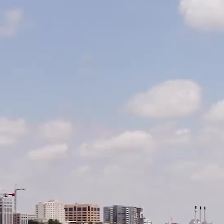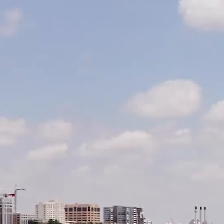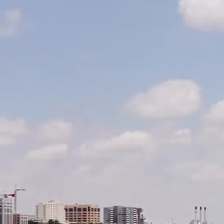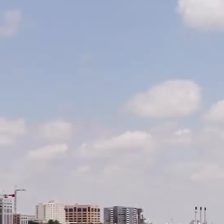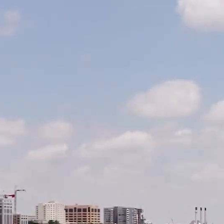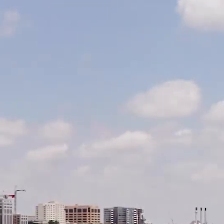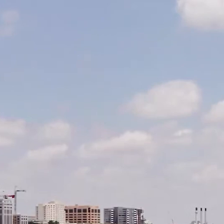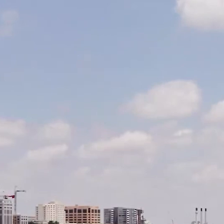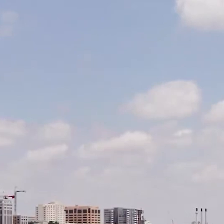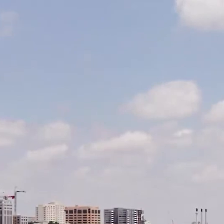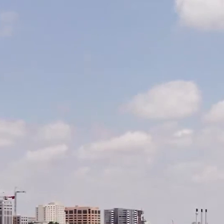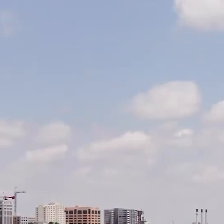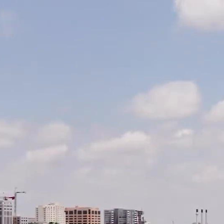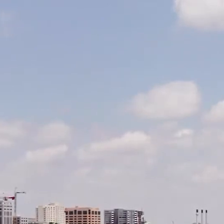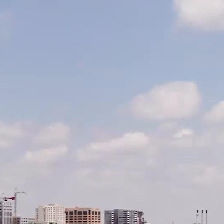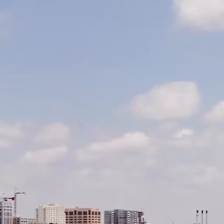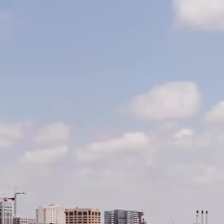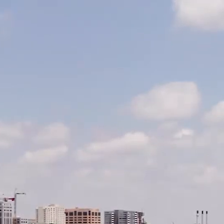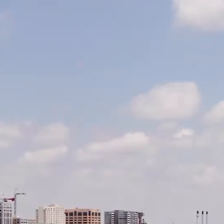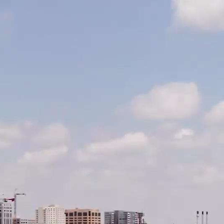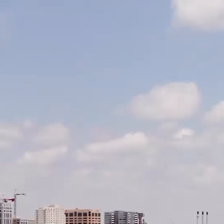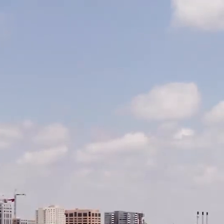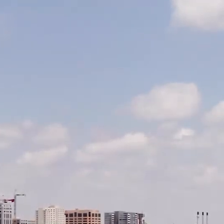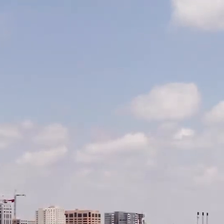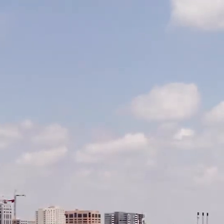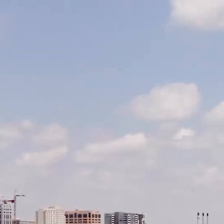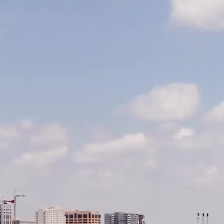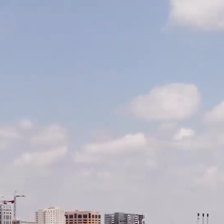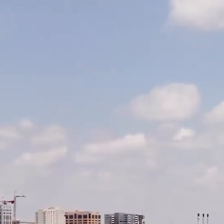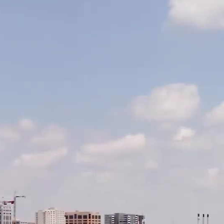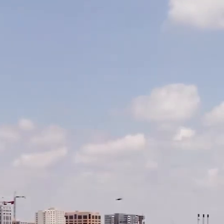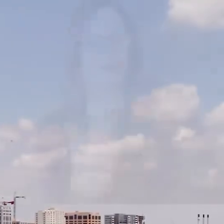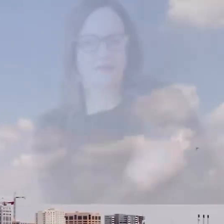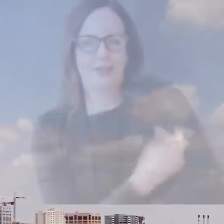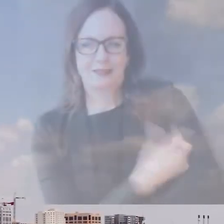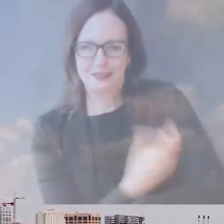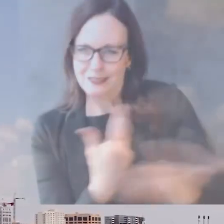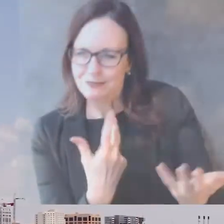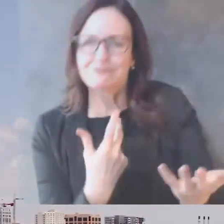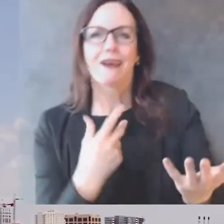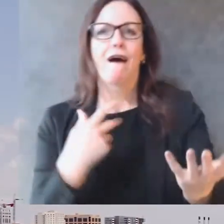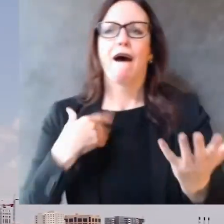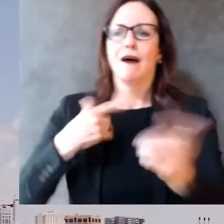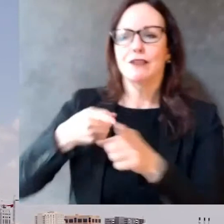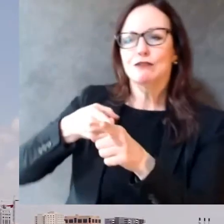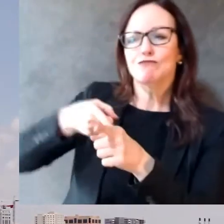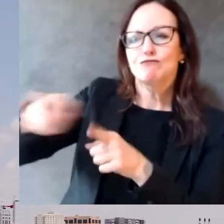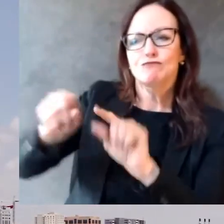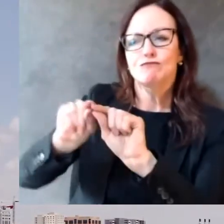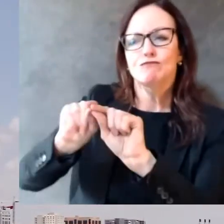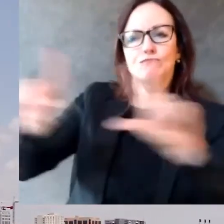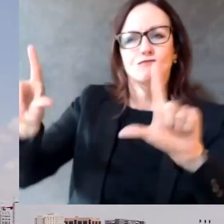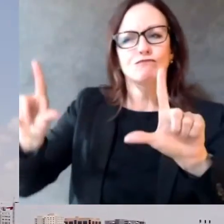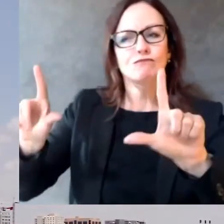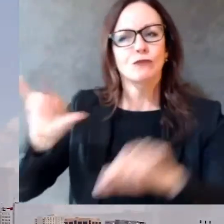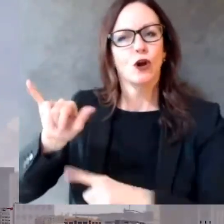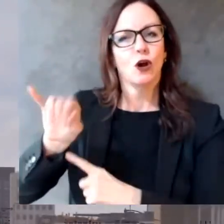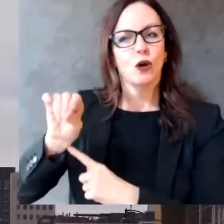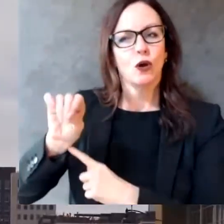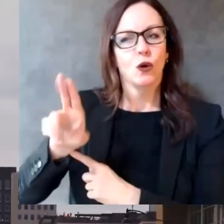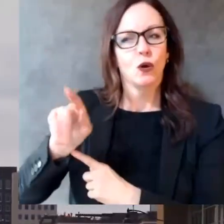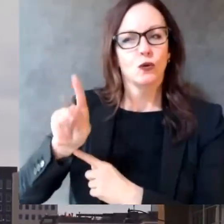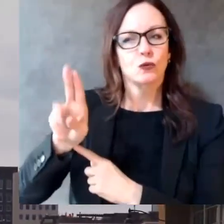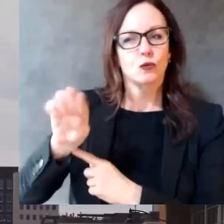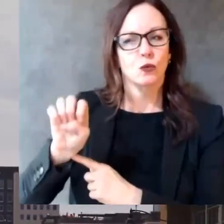YouTube. Joining us today are DHS Deputy Secretary Julie Willems-Van Dyke and Dr. Ryan Westergaard, Chief Medical Officer